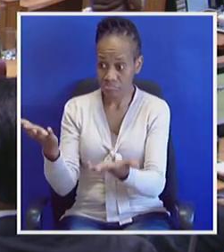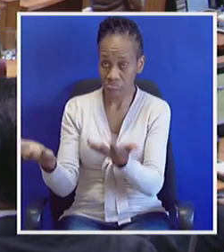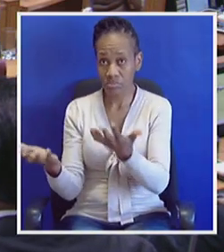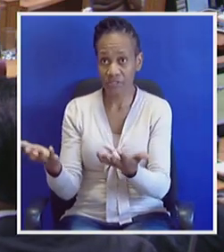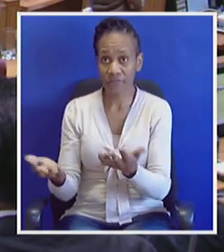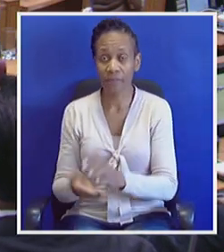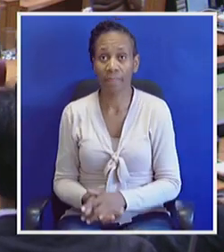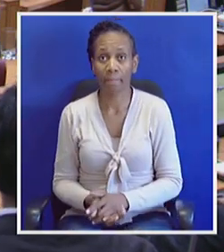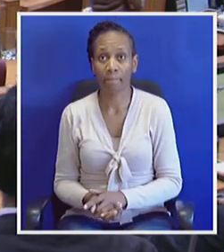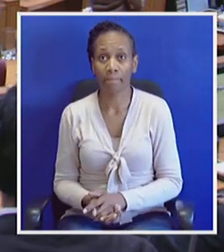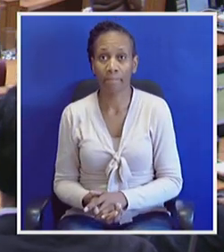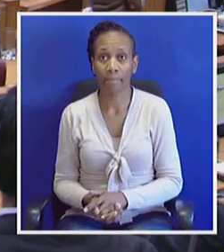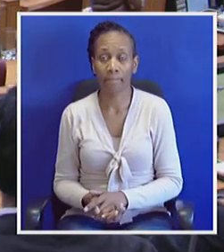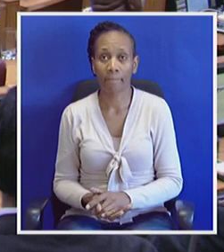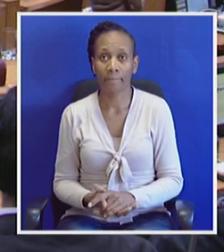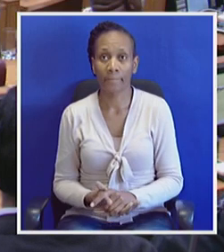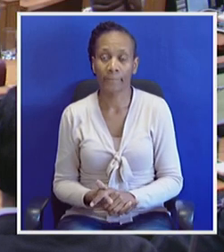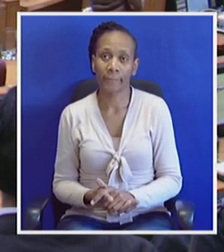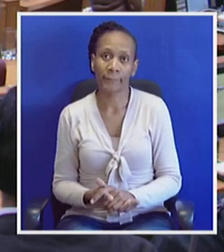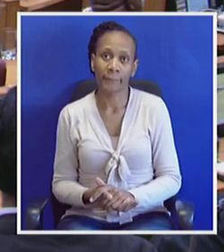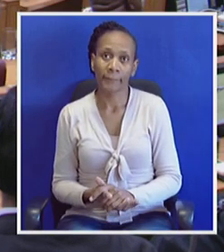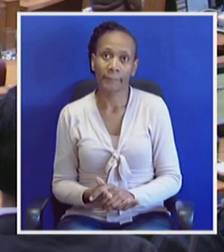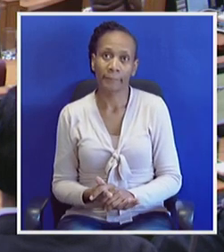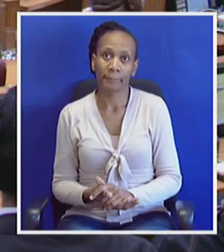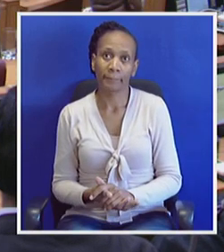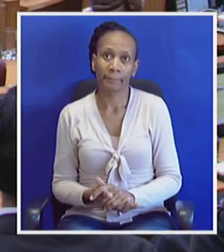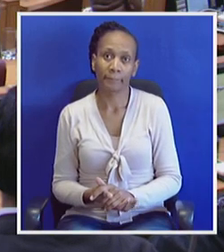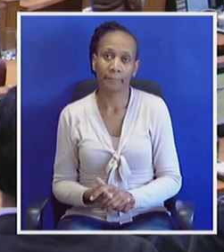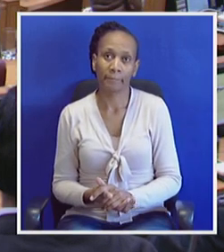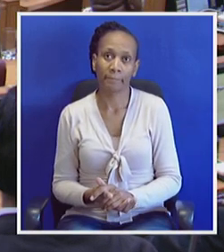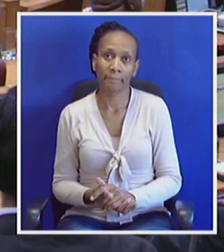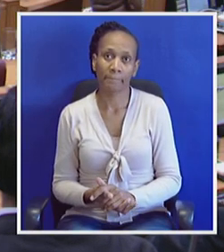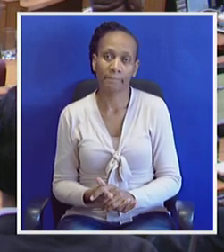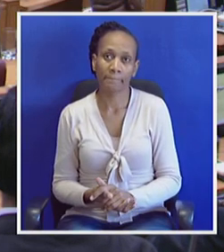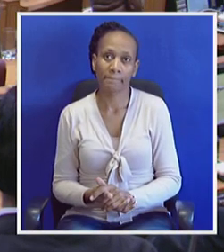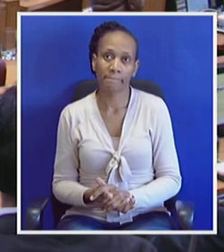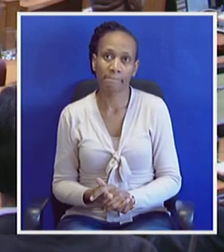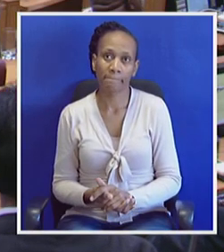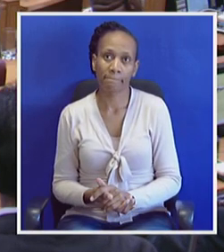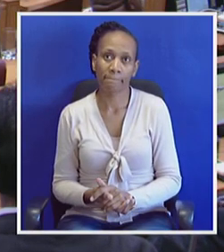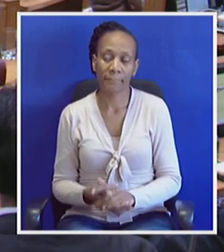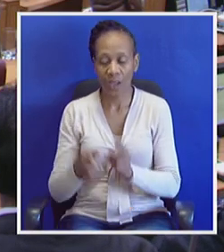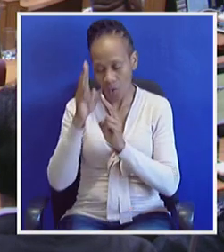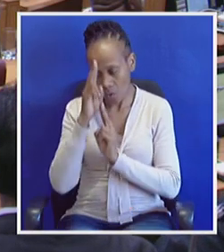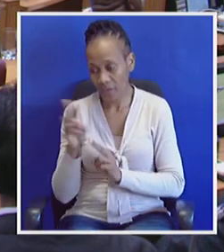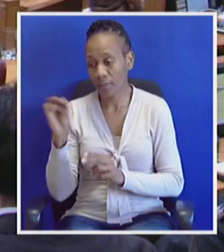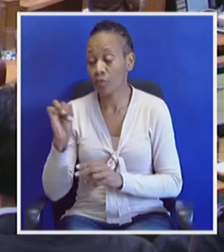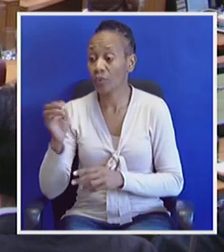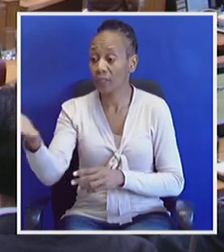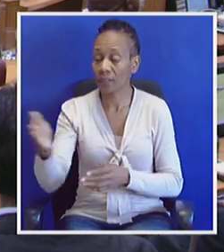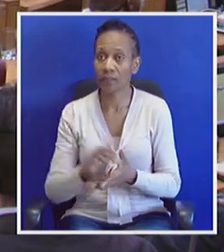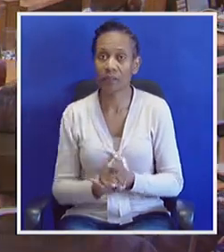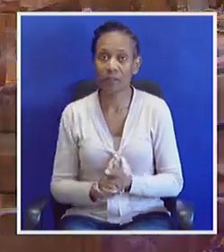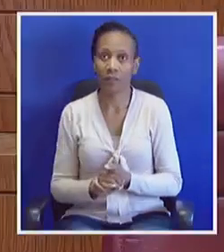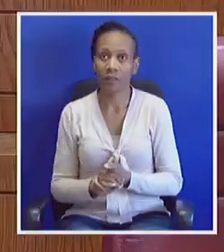Let me allow my whip, then if I'm not covered, I will ask for an opportunity to change. Okay. Yeah. Honorable Mukwili. Okay.